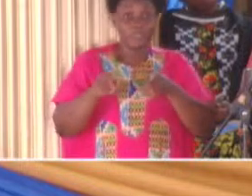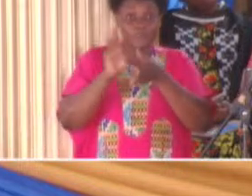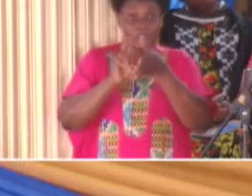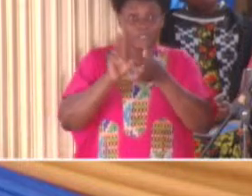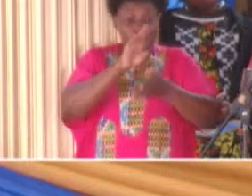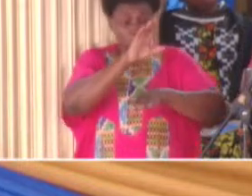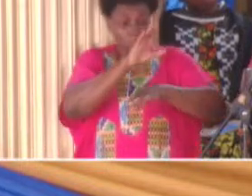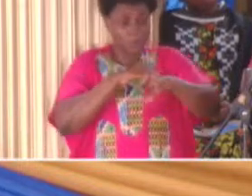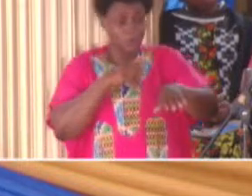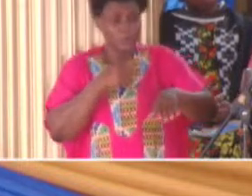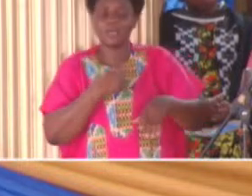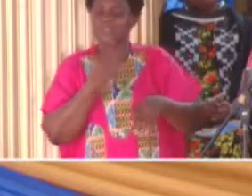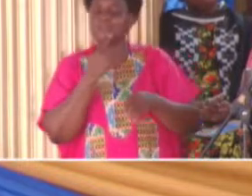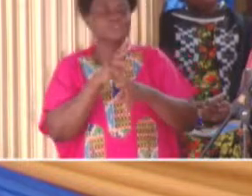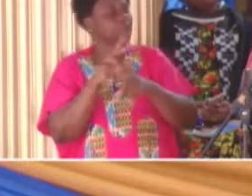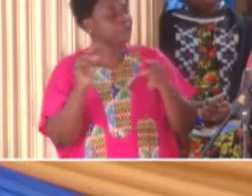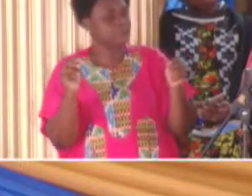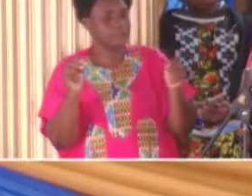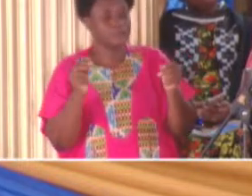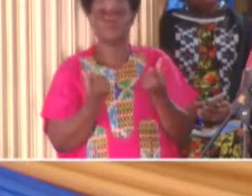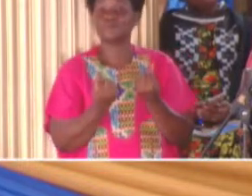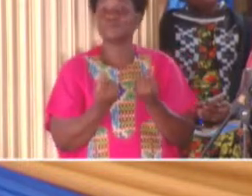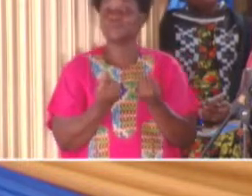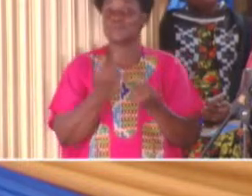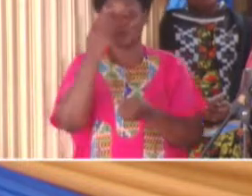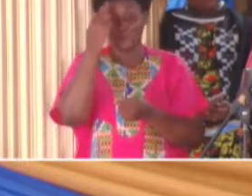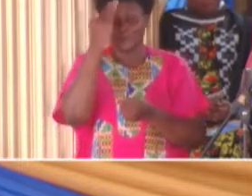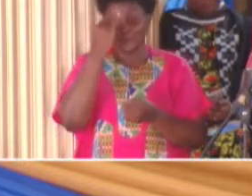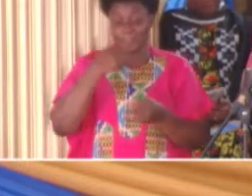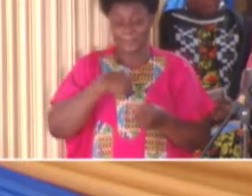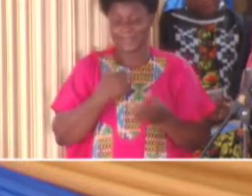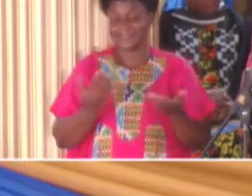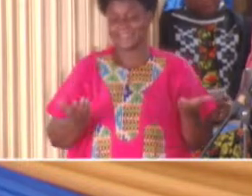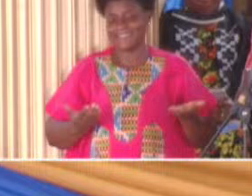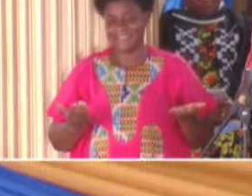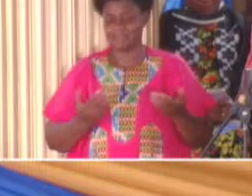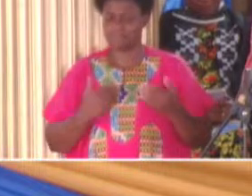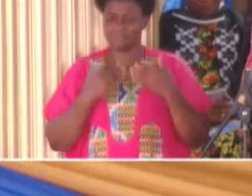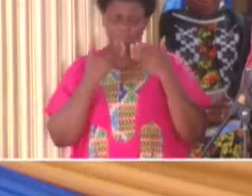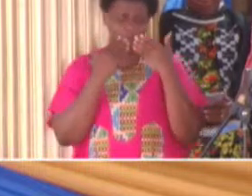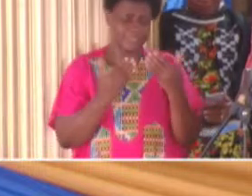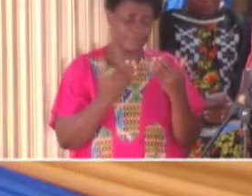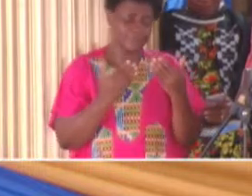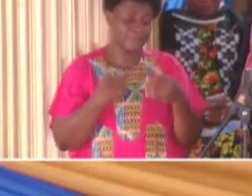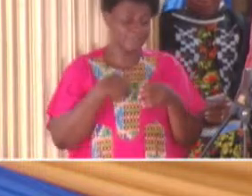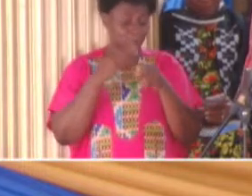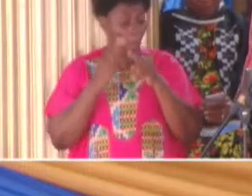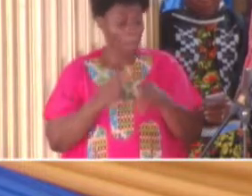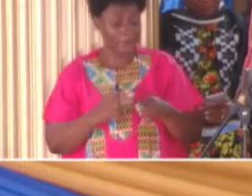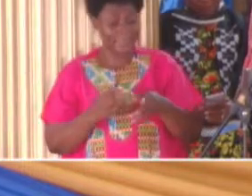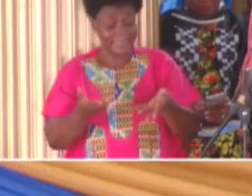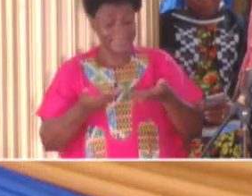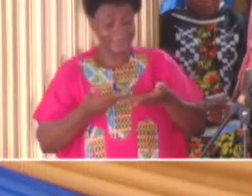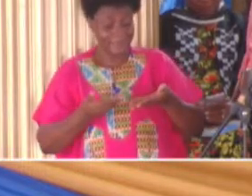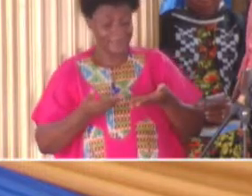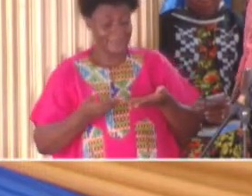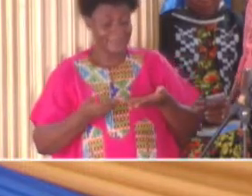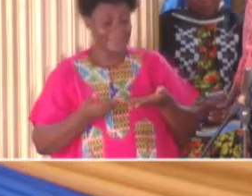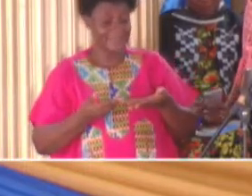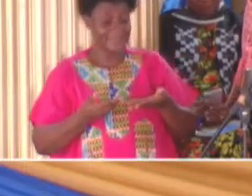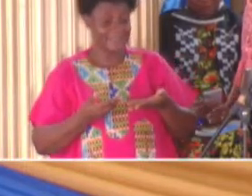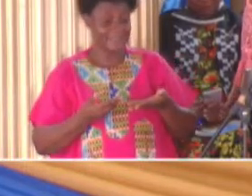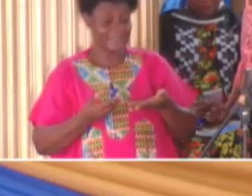me, I don't say no. And so that is why I'm here. I'm very grateful for this honor given me. I